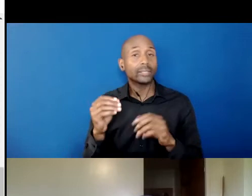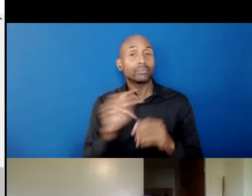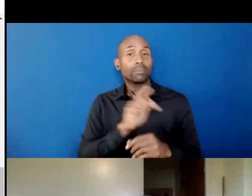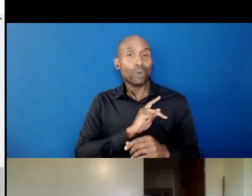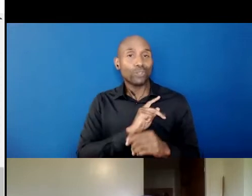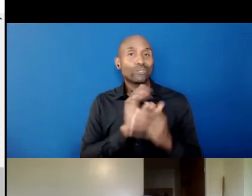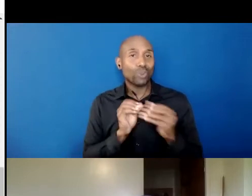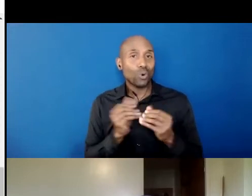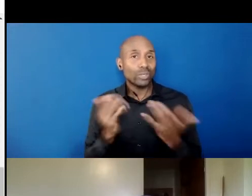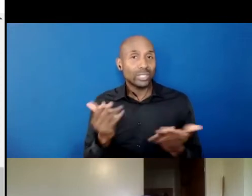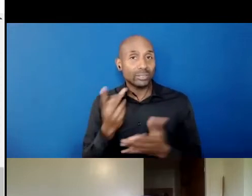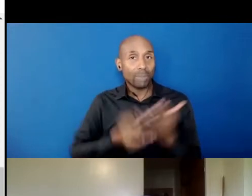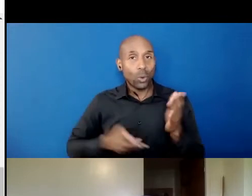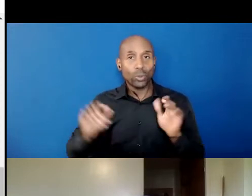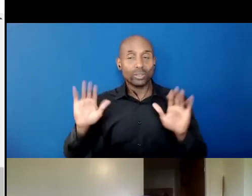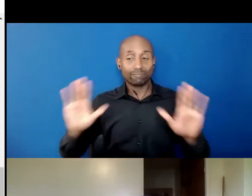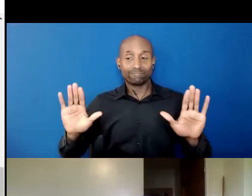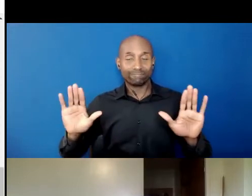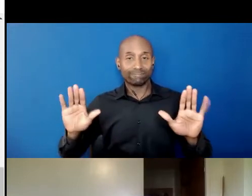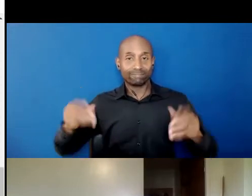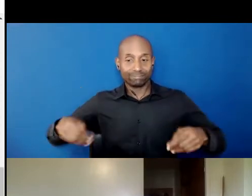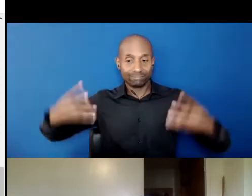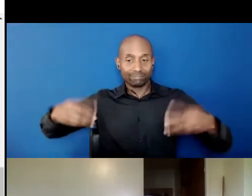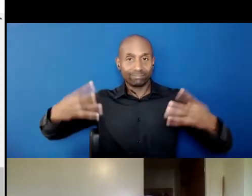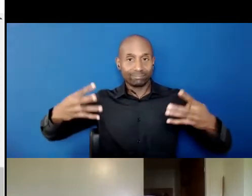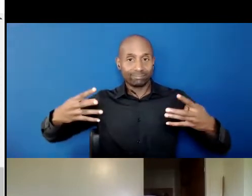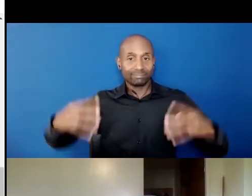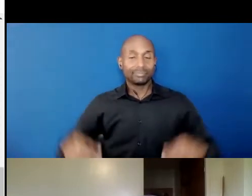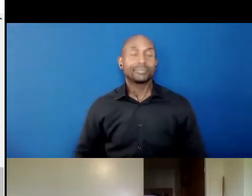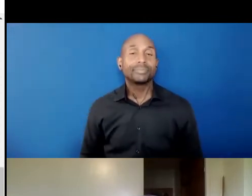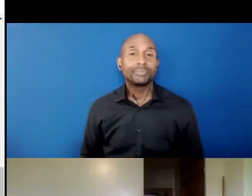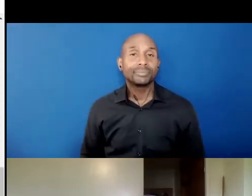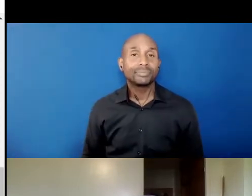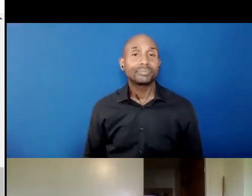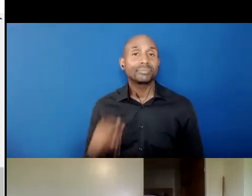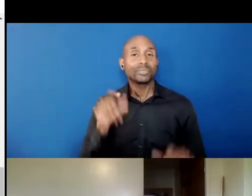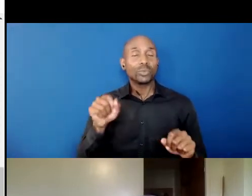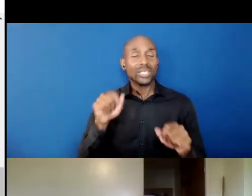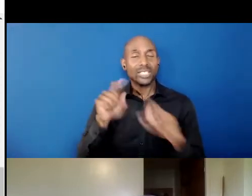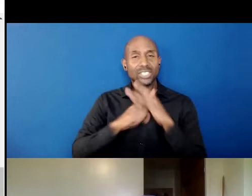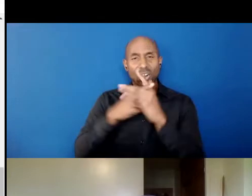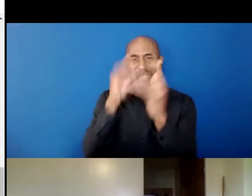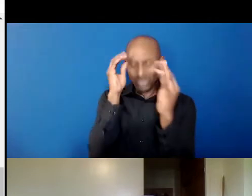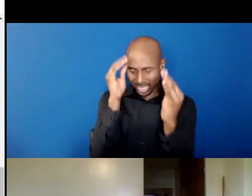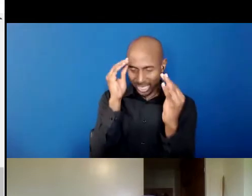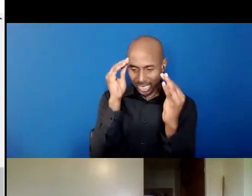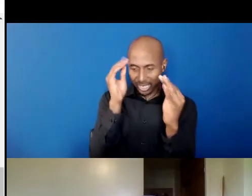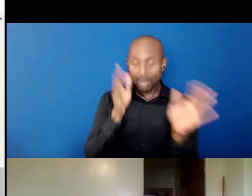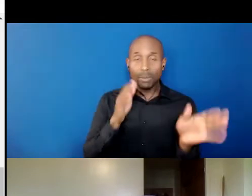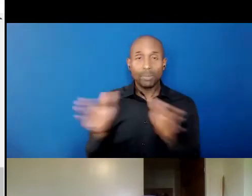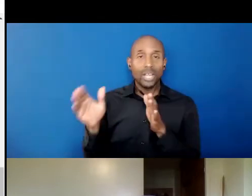stories and examples, and then to think about preparing to go abroad.